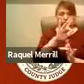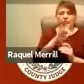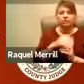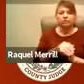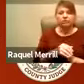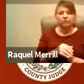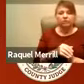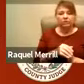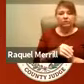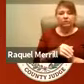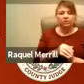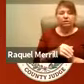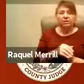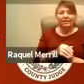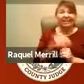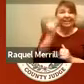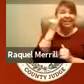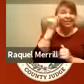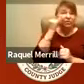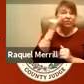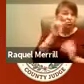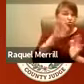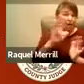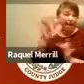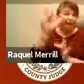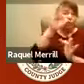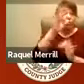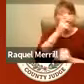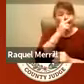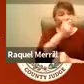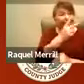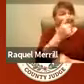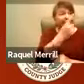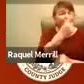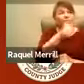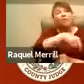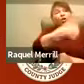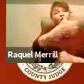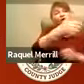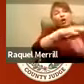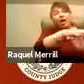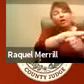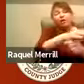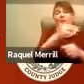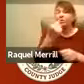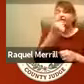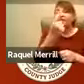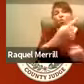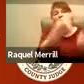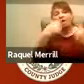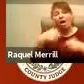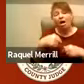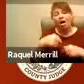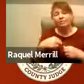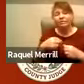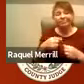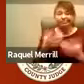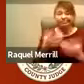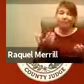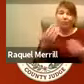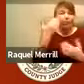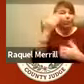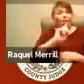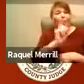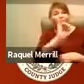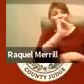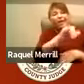If you travel, you see someone from another area, or somebody comes over here, you never know where that person has